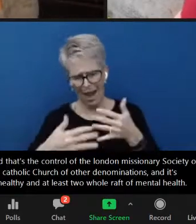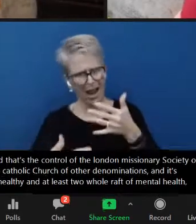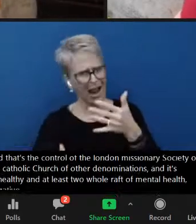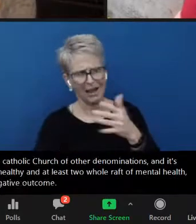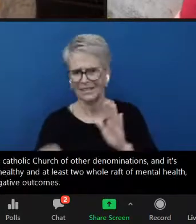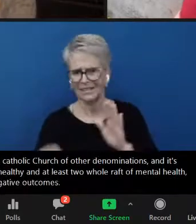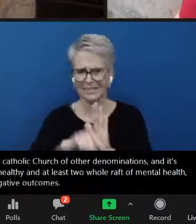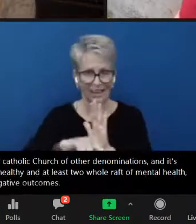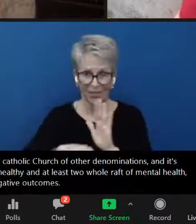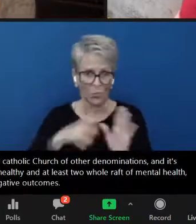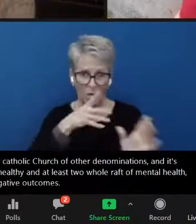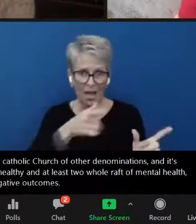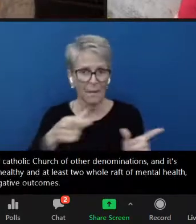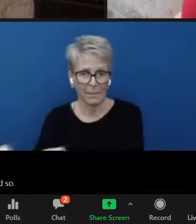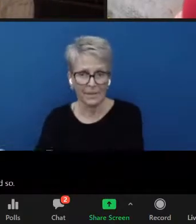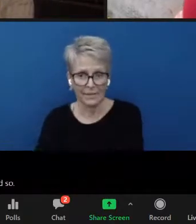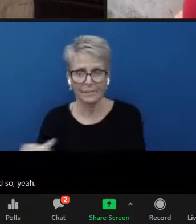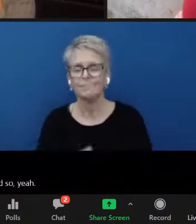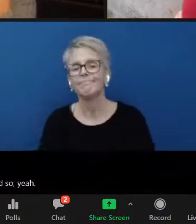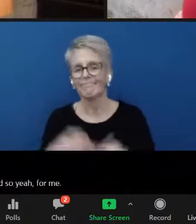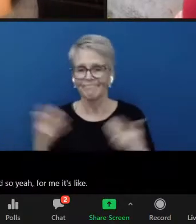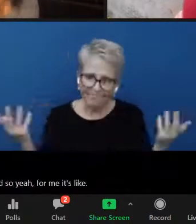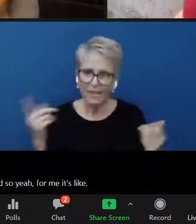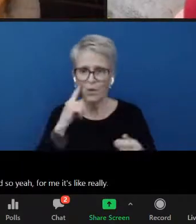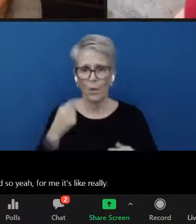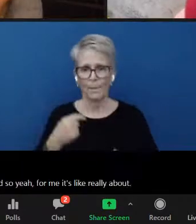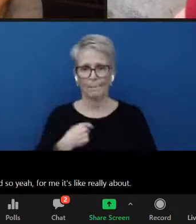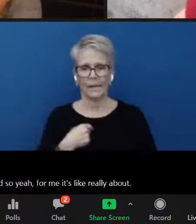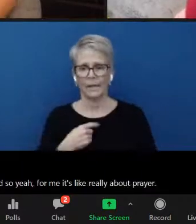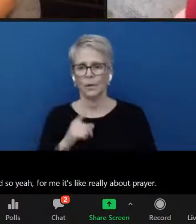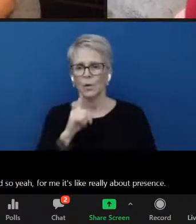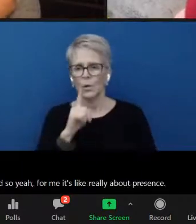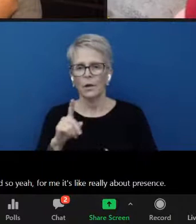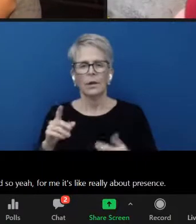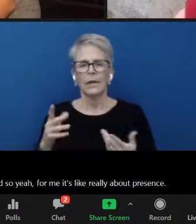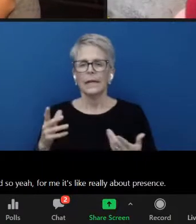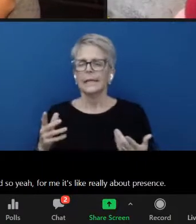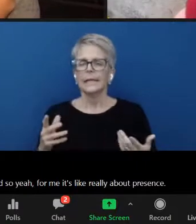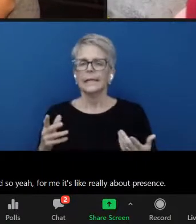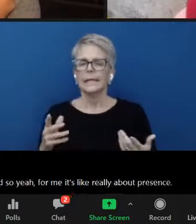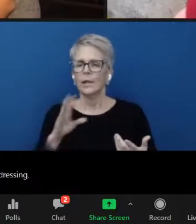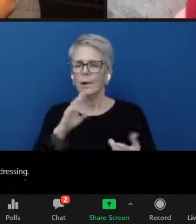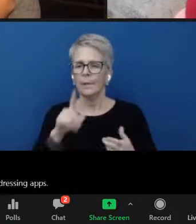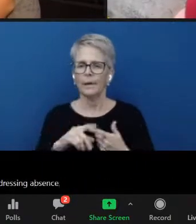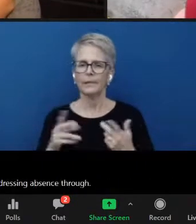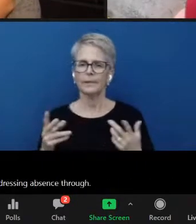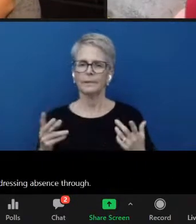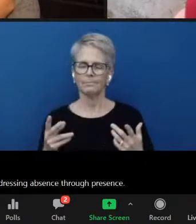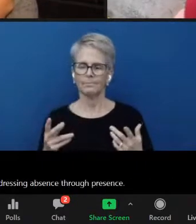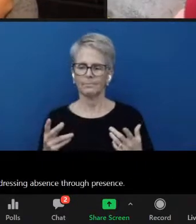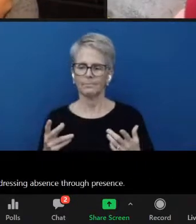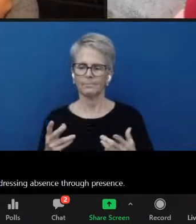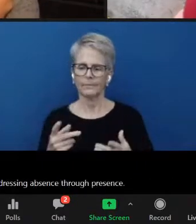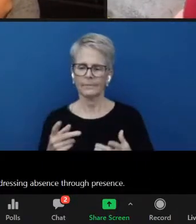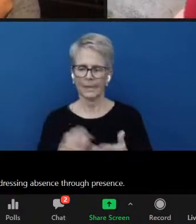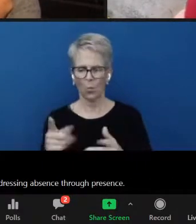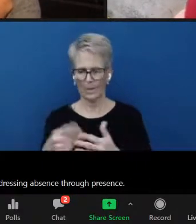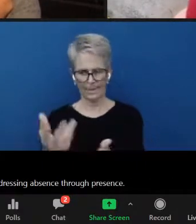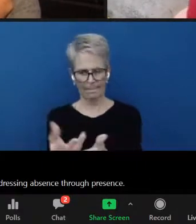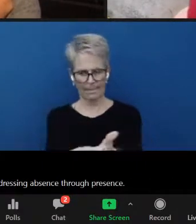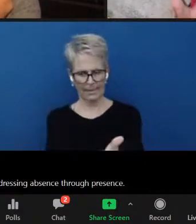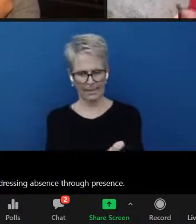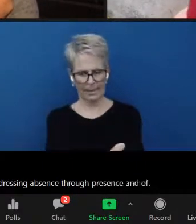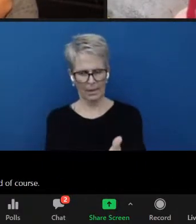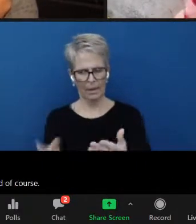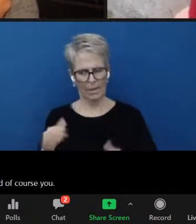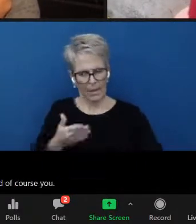negative outcomes. And so, yeah, for me, it's like really about presence, addressing absence through presence.